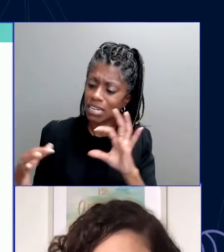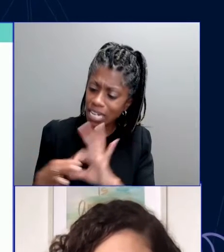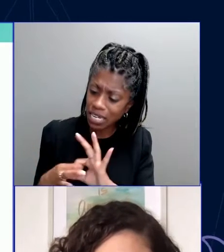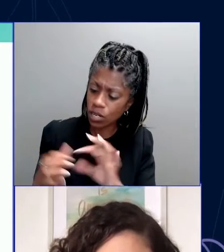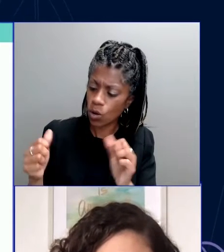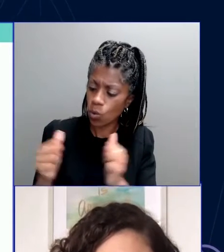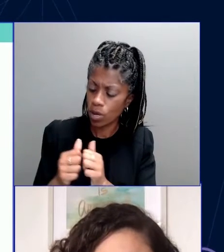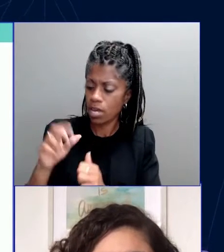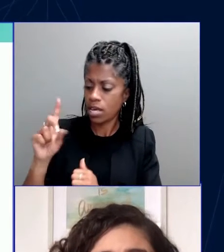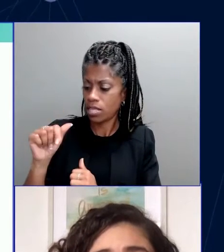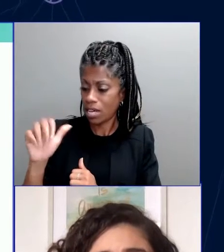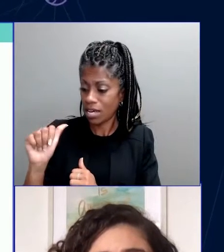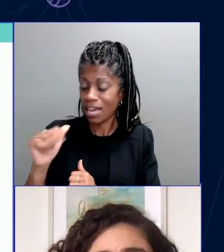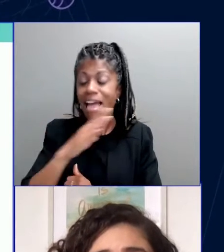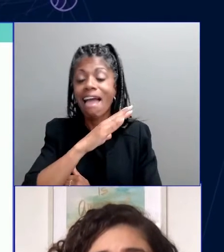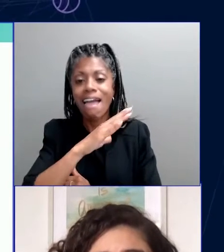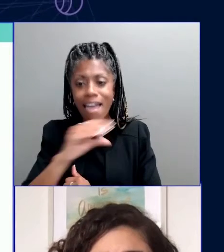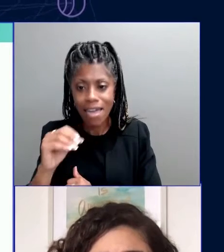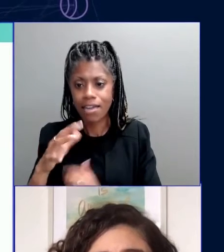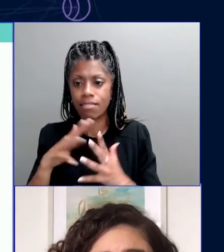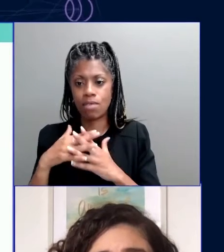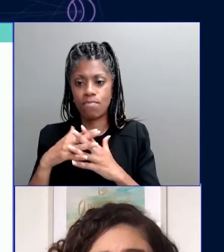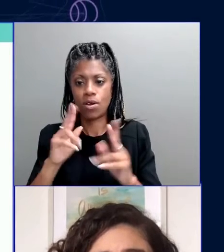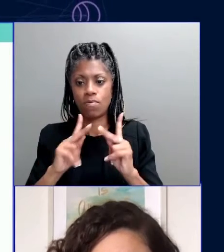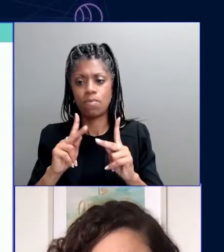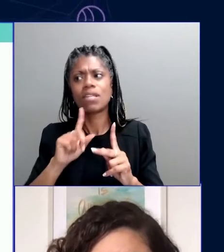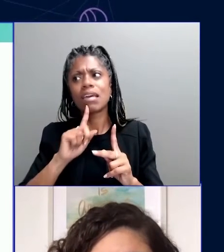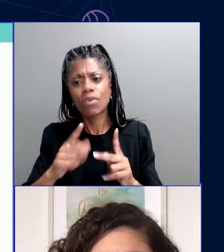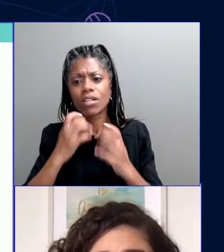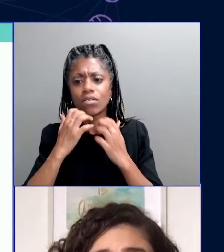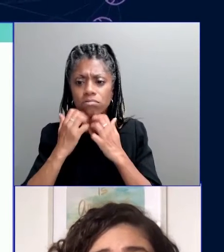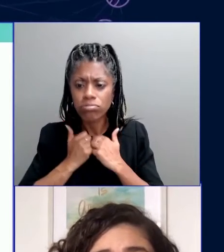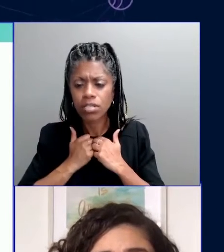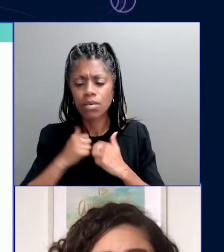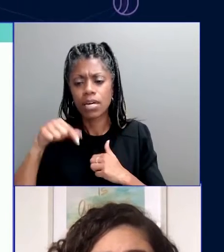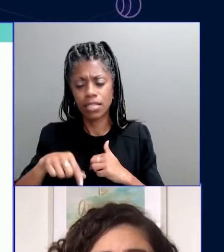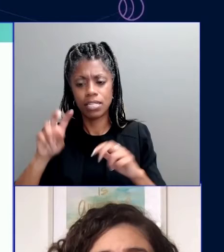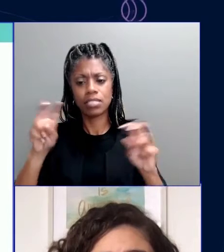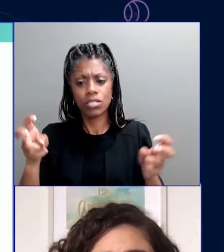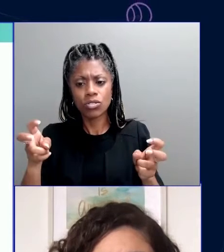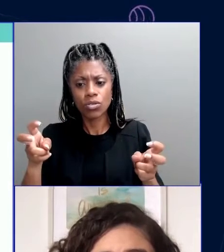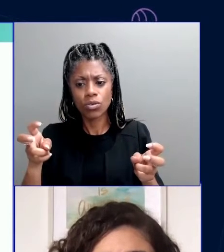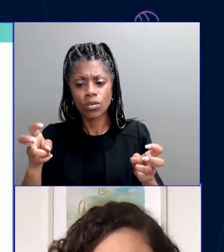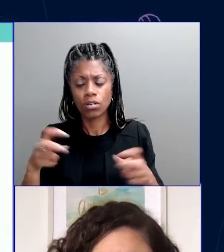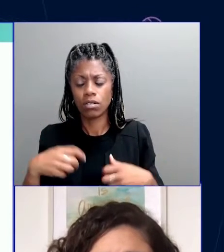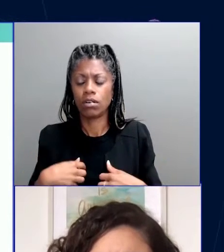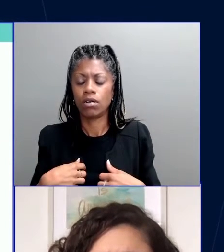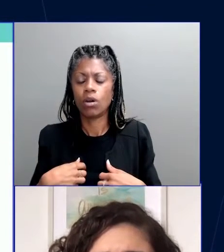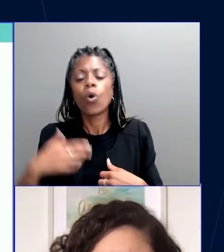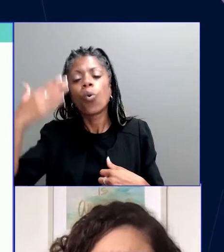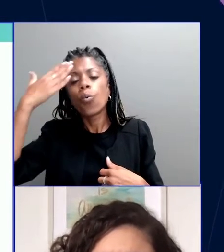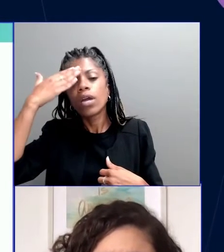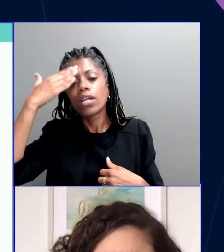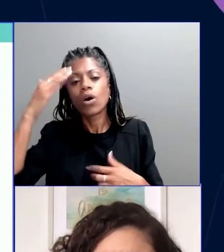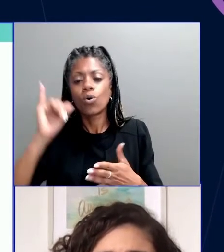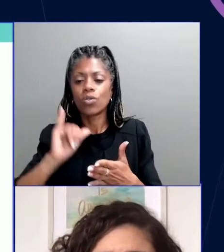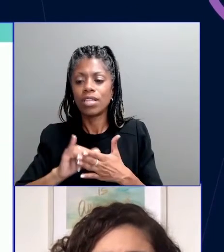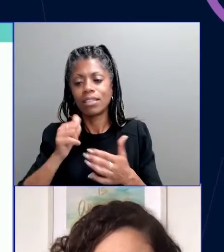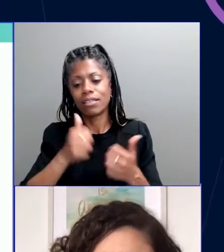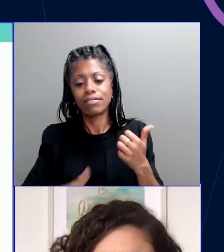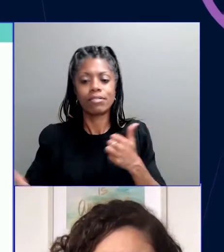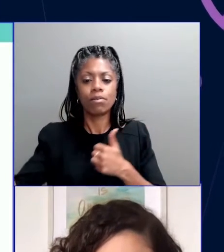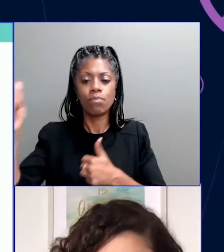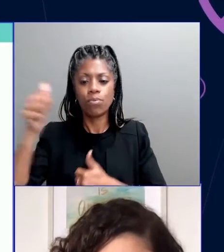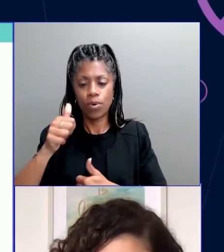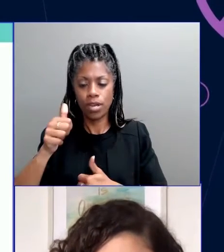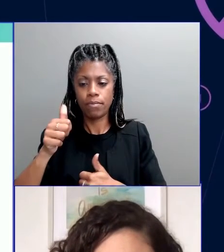about this issue, because we know that Supreme Court justices in their rulings try to take into account where our country is at that